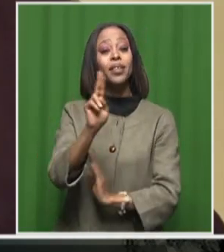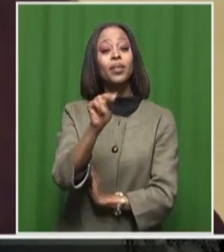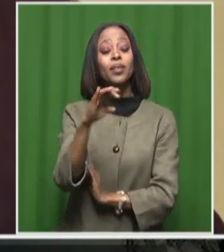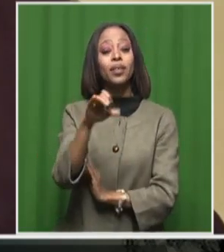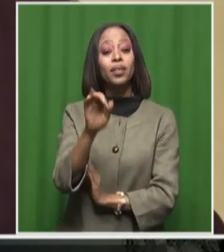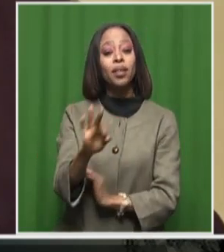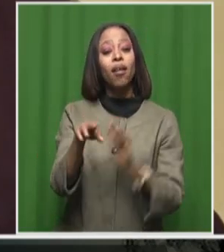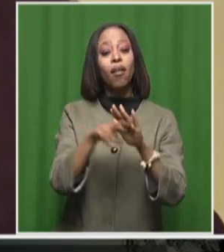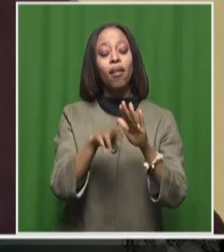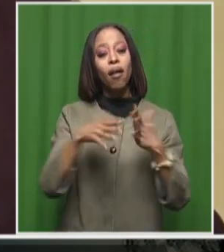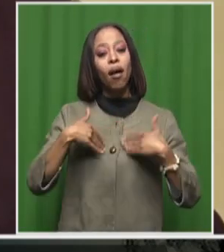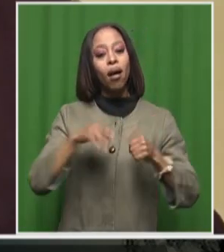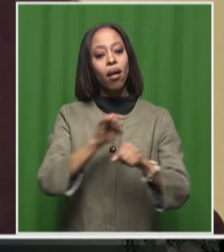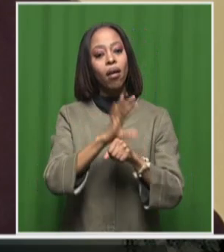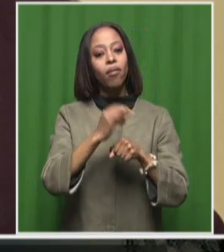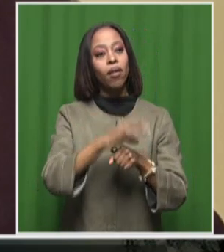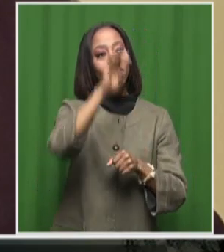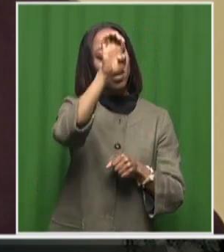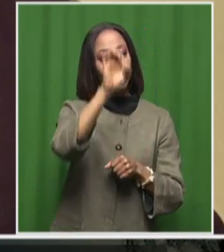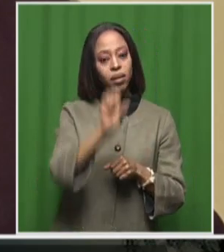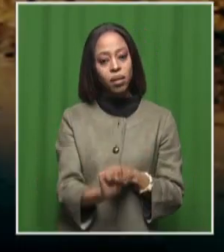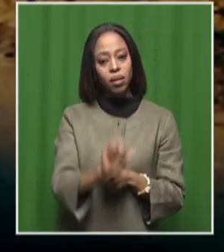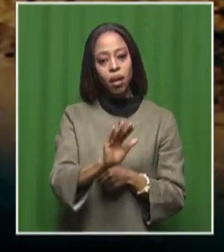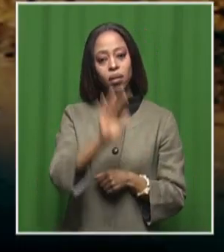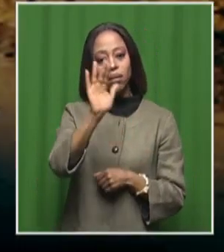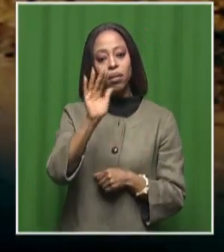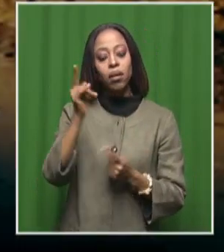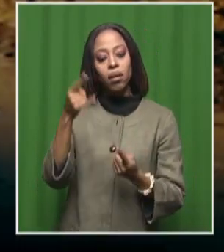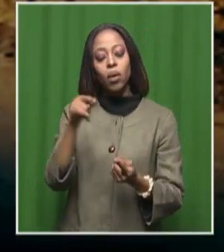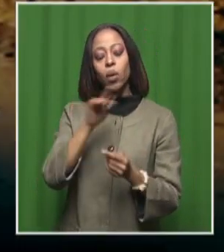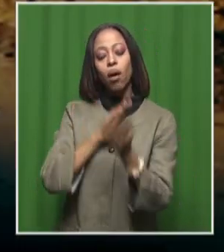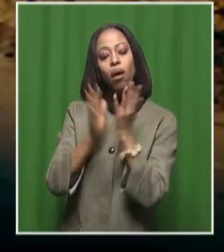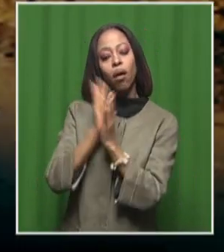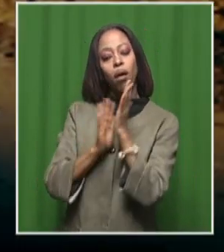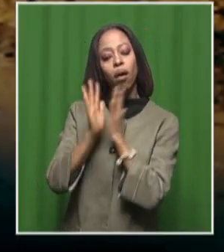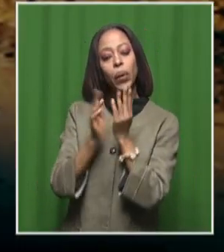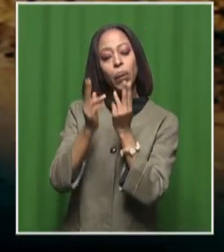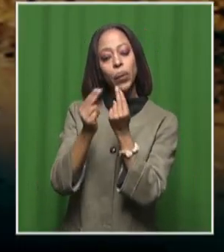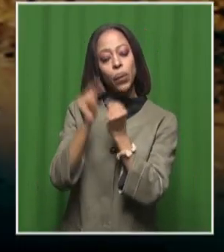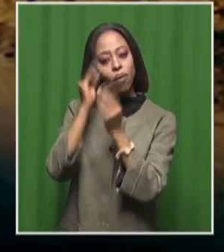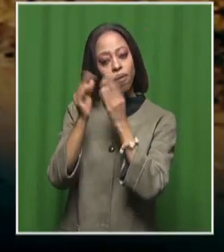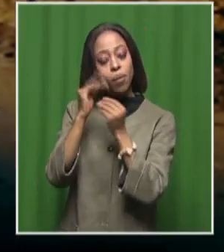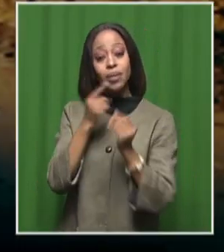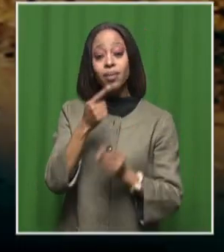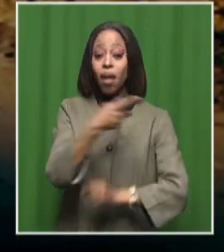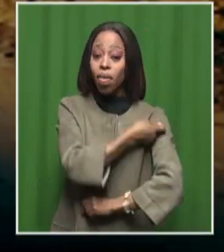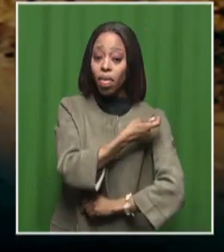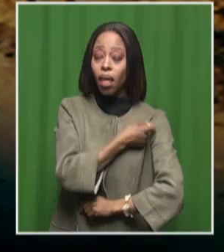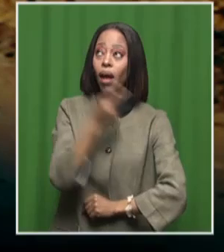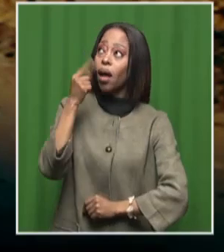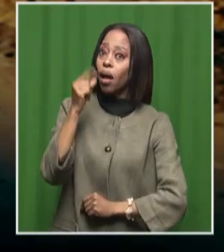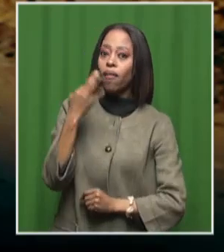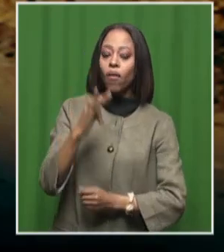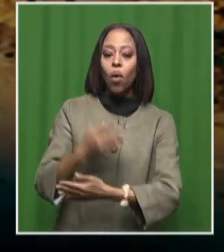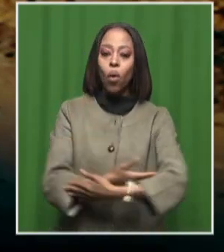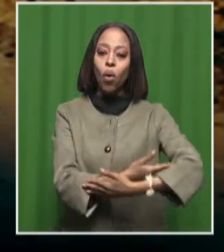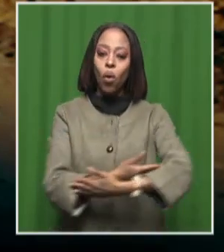Advisor for Eastern and Southern Africa, speaking about new data by UN agencies that show that immunization covering for